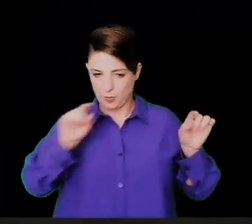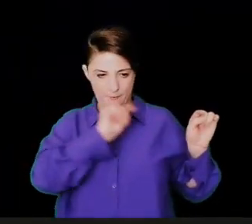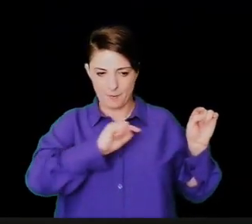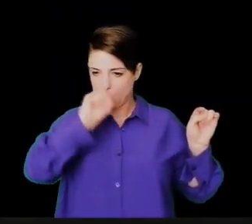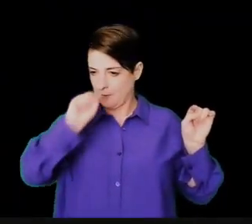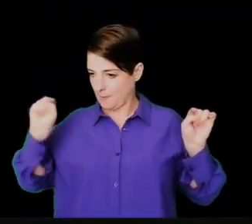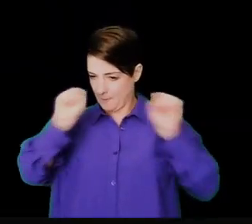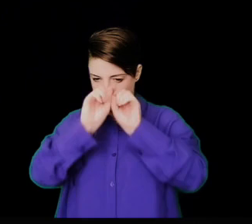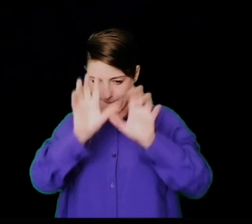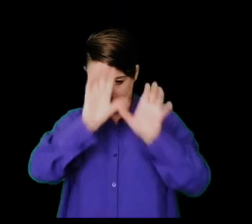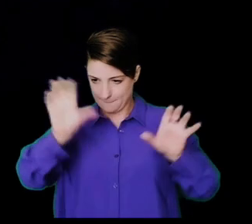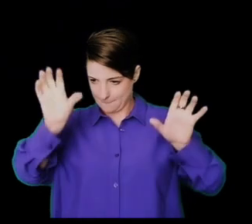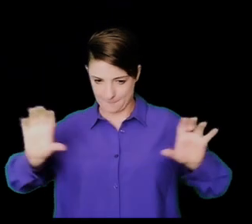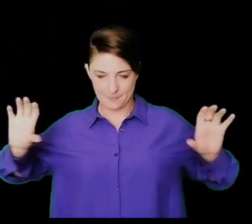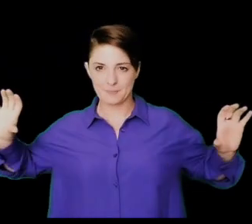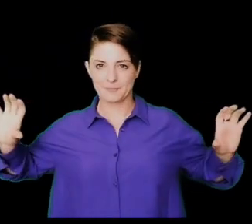Solent.